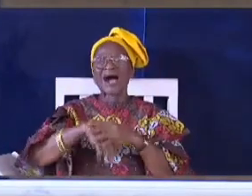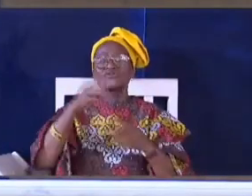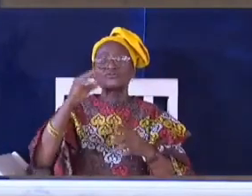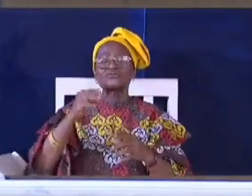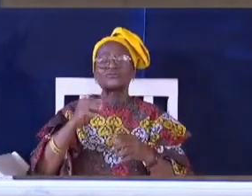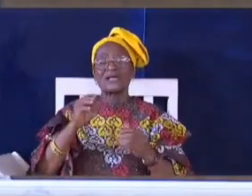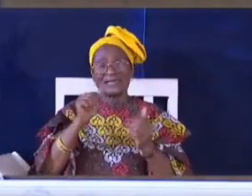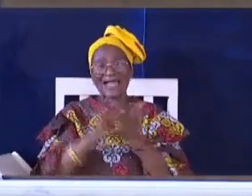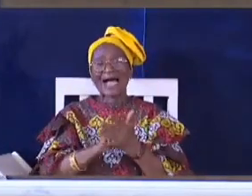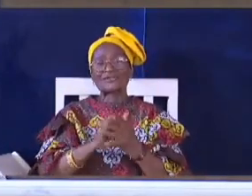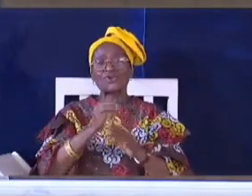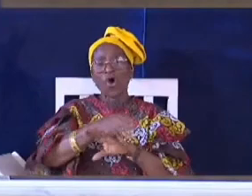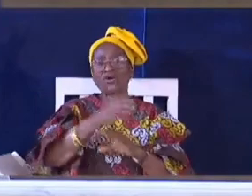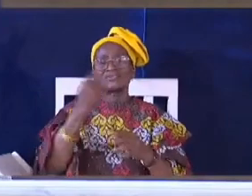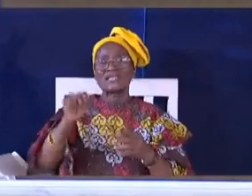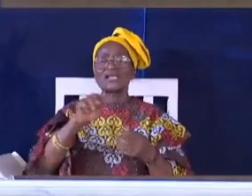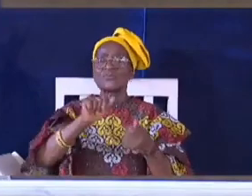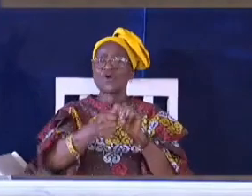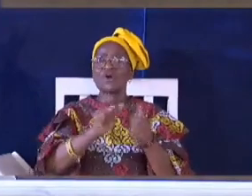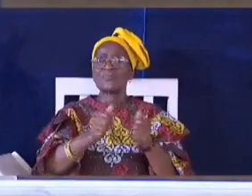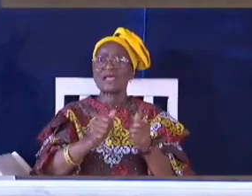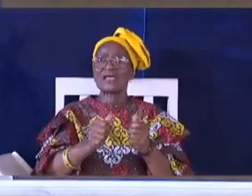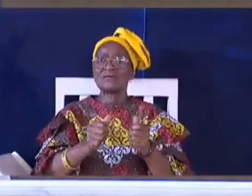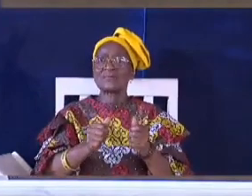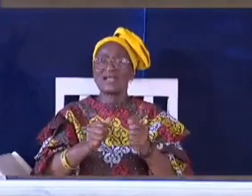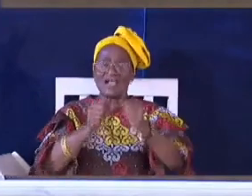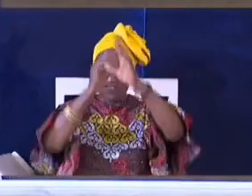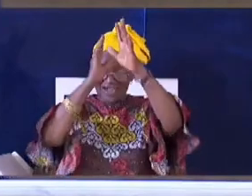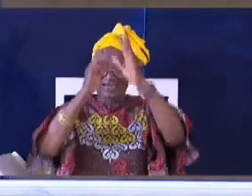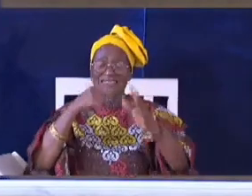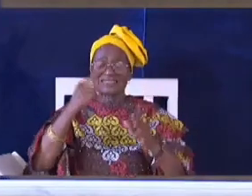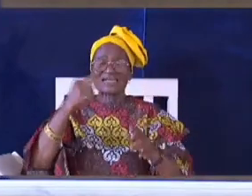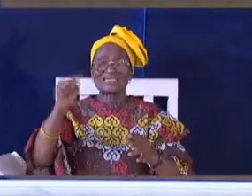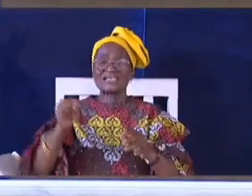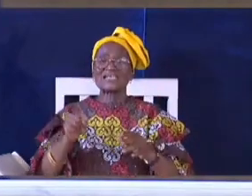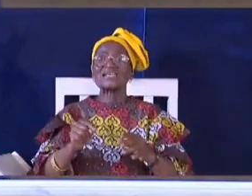man of God said the siege is going to be lifted.